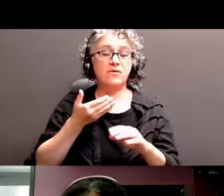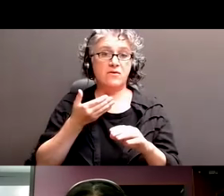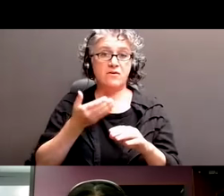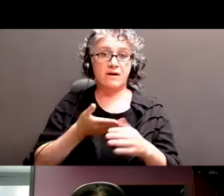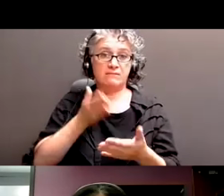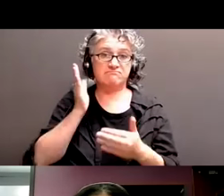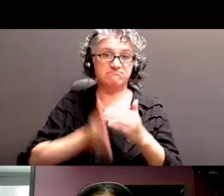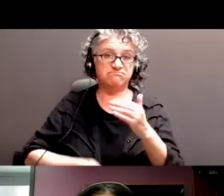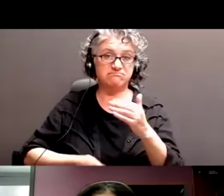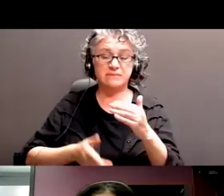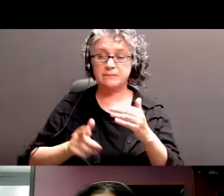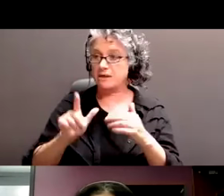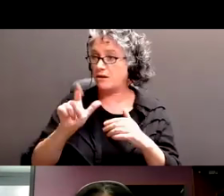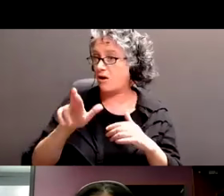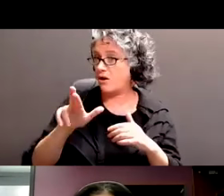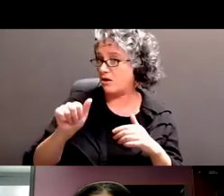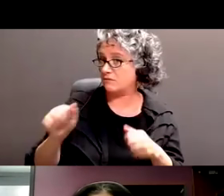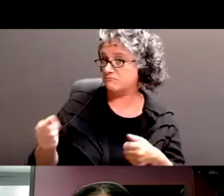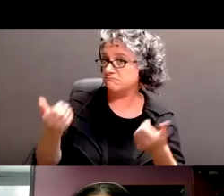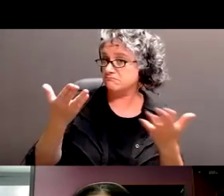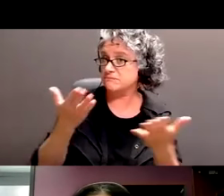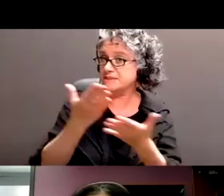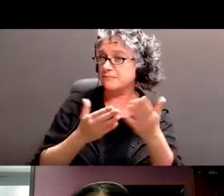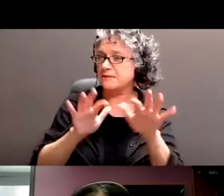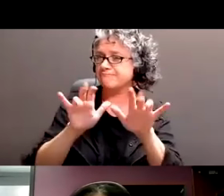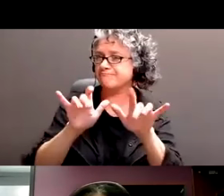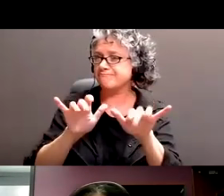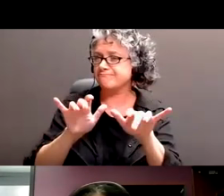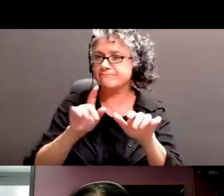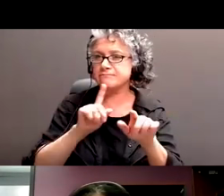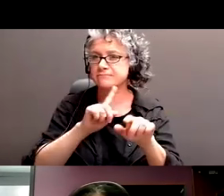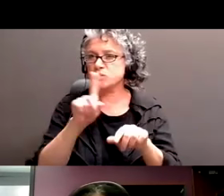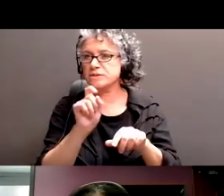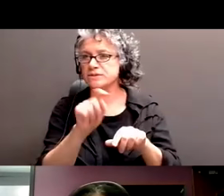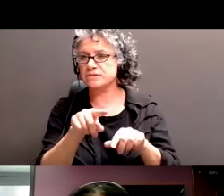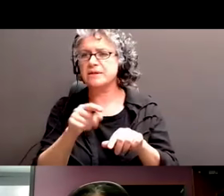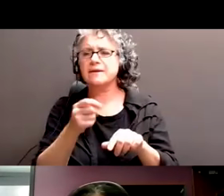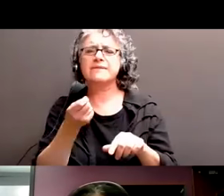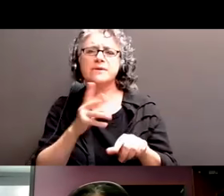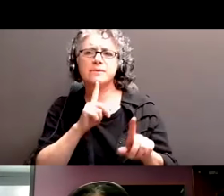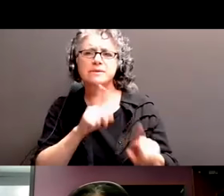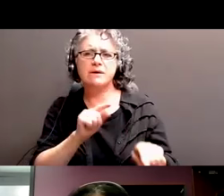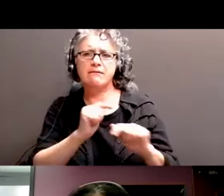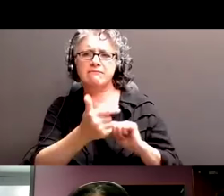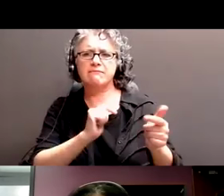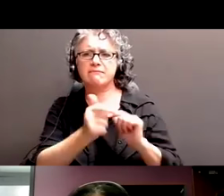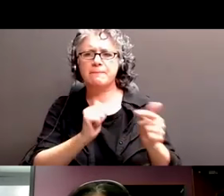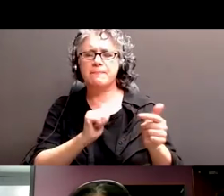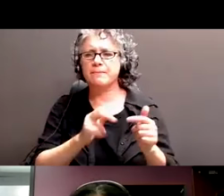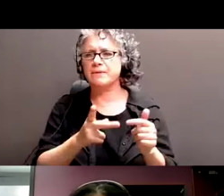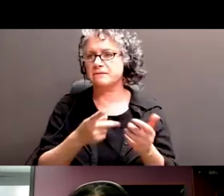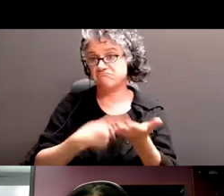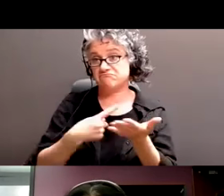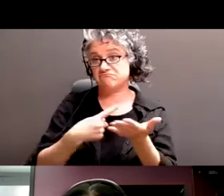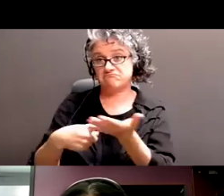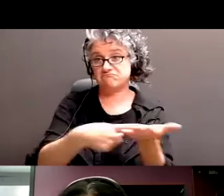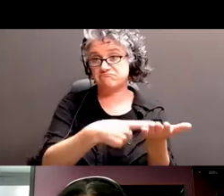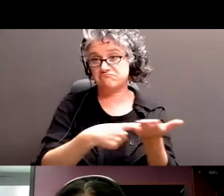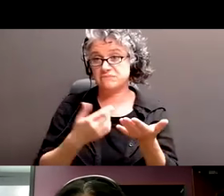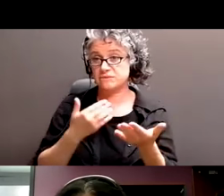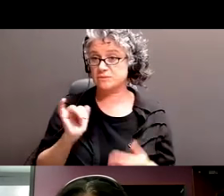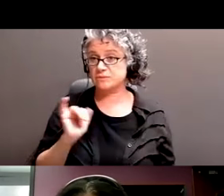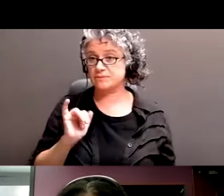to bring forward some of those questions that came up. I know you have responded to a few, Laura, but maybe they're good for just having discussion as well.